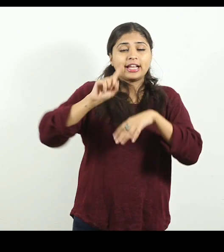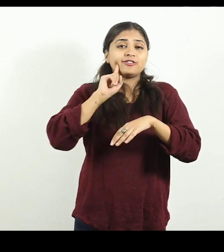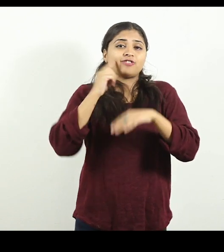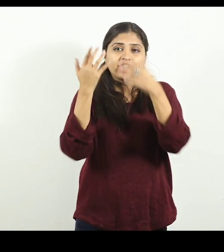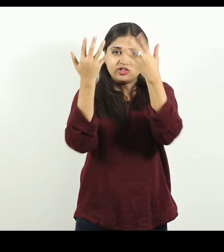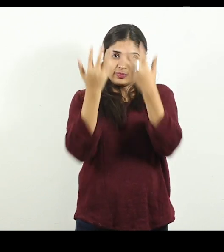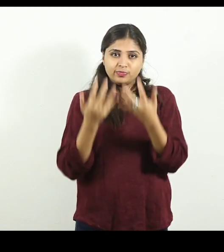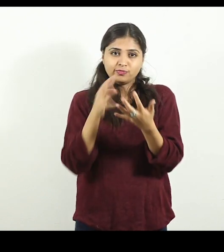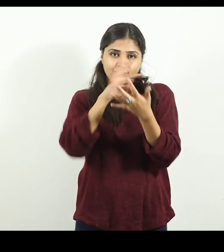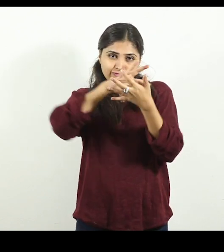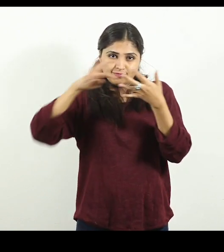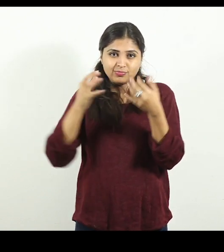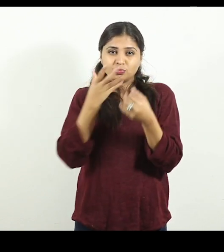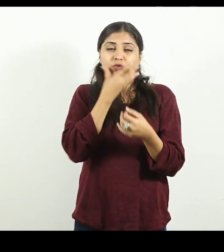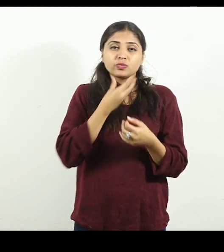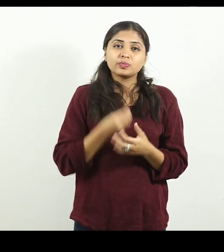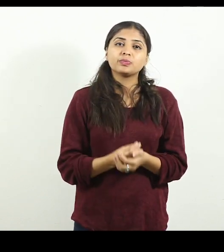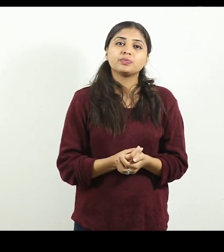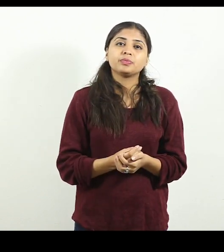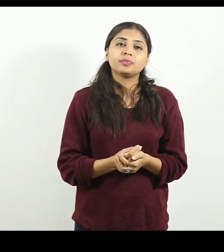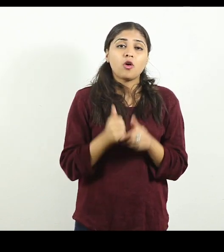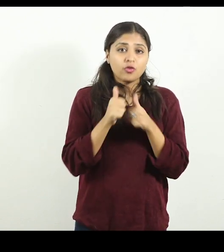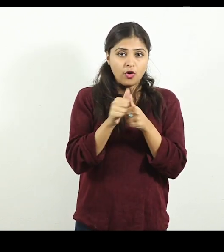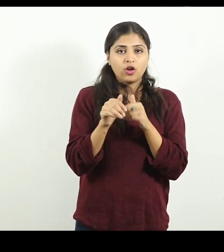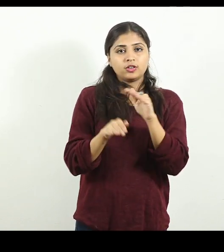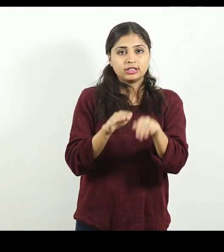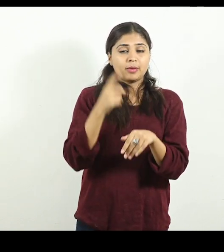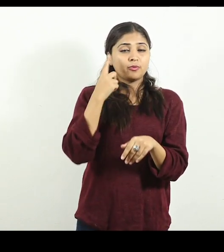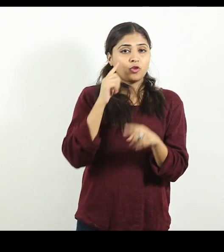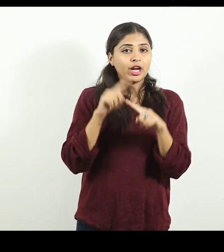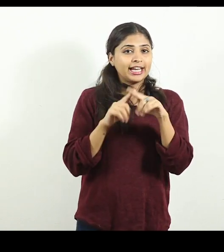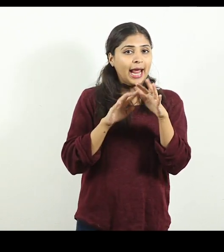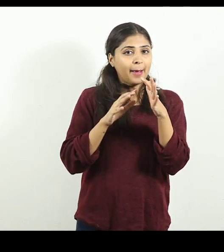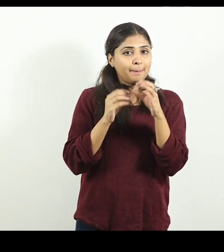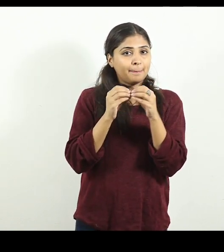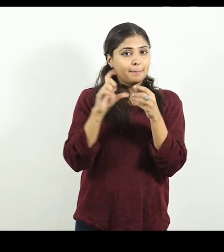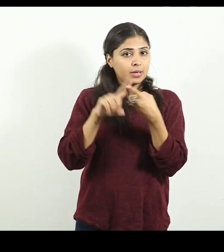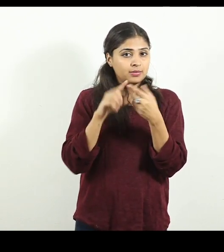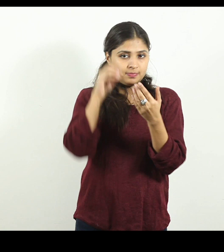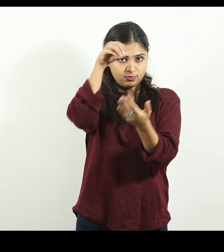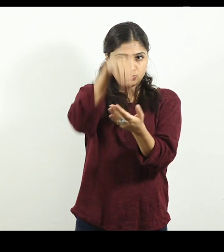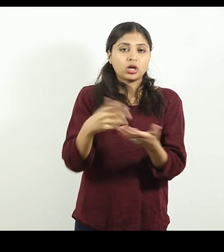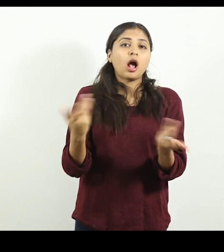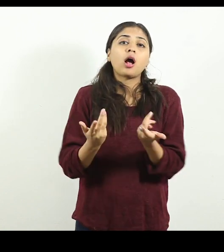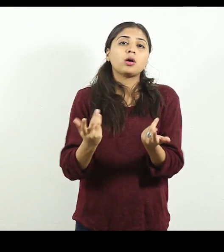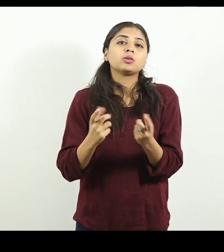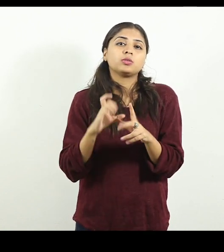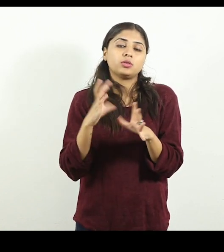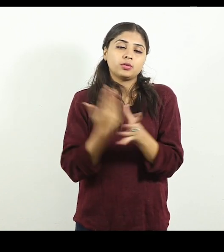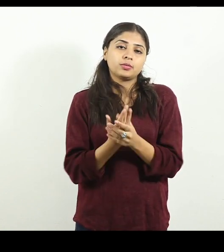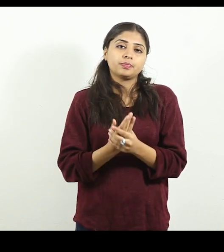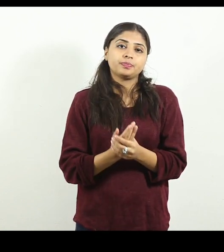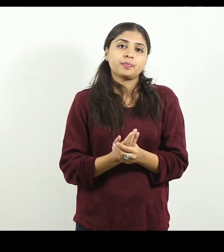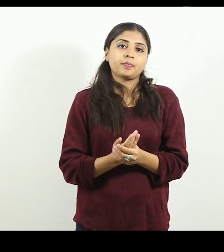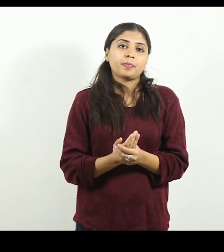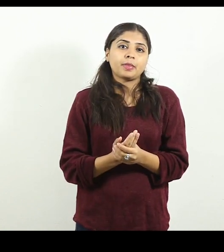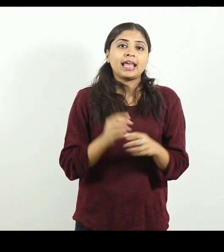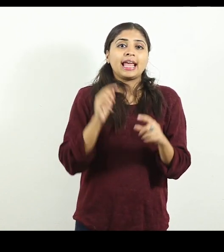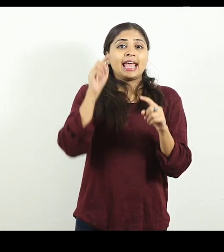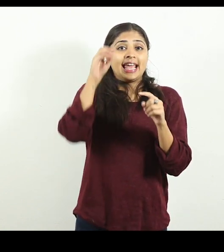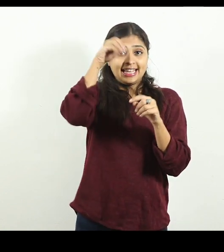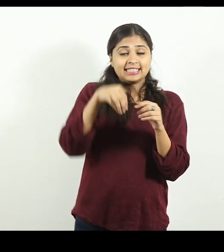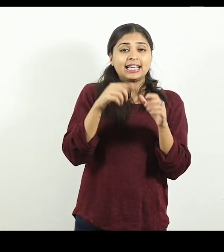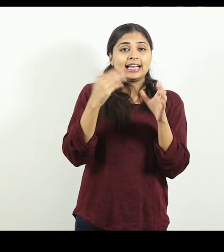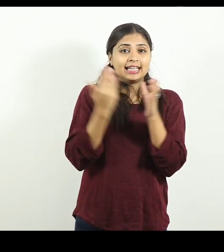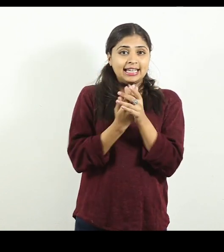given below in order to insert the table in a Word file. Number 1. Click where you want to insert a table. Number 2. On